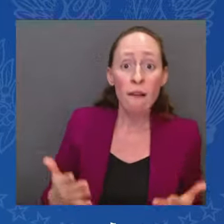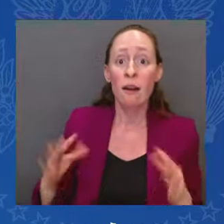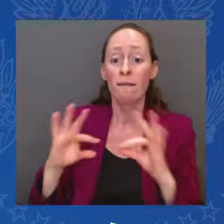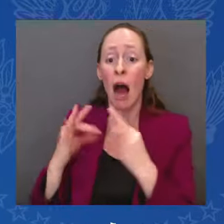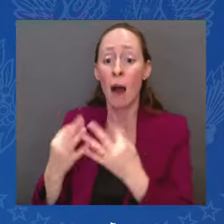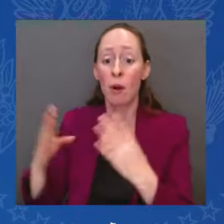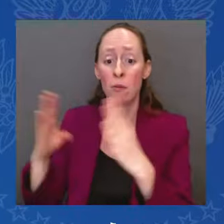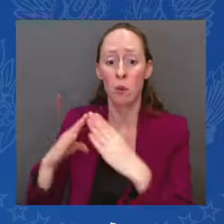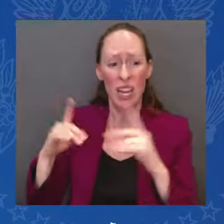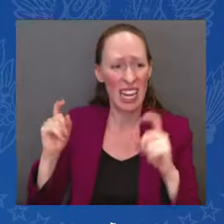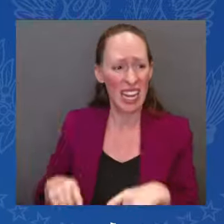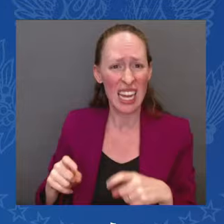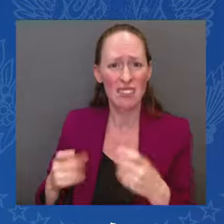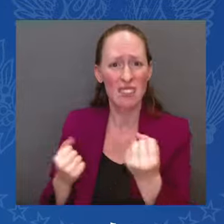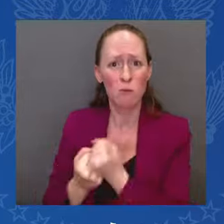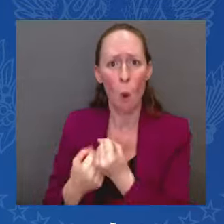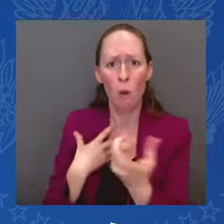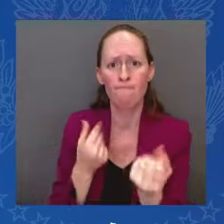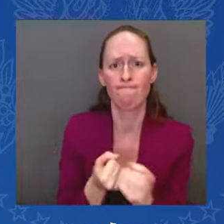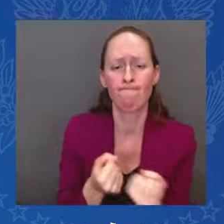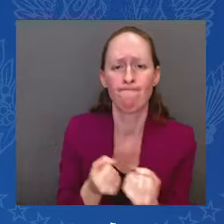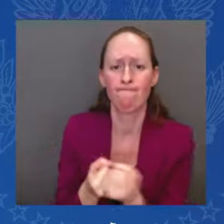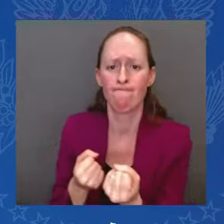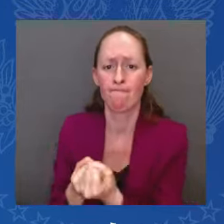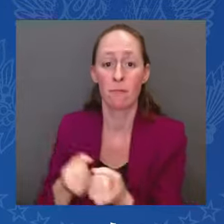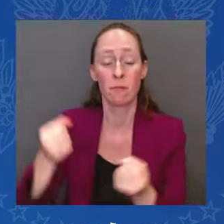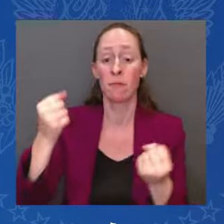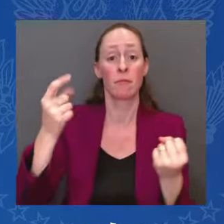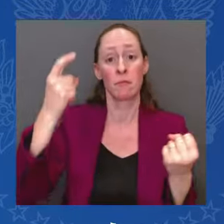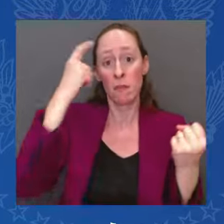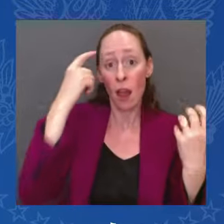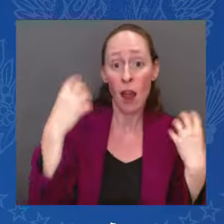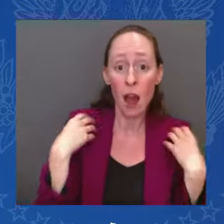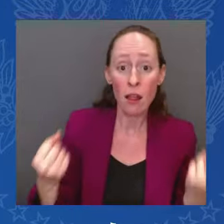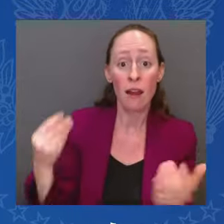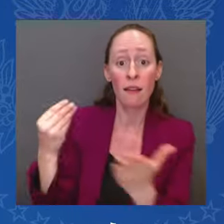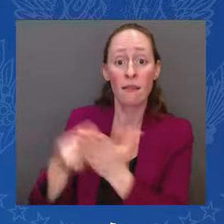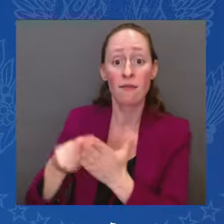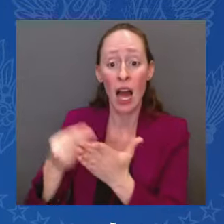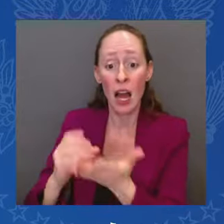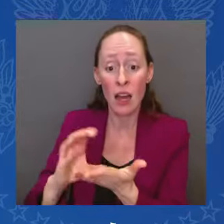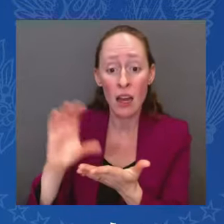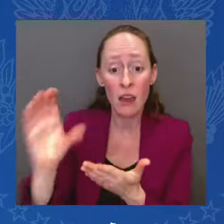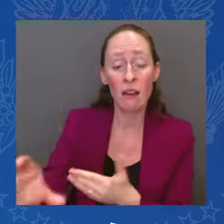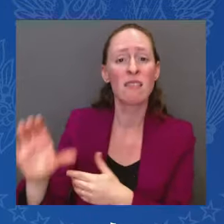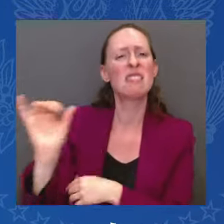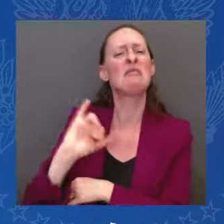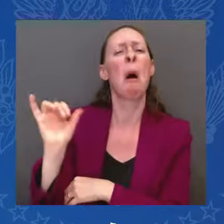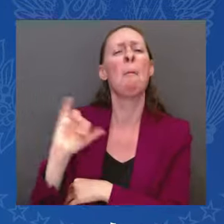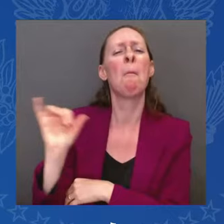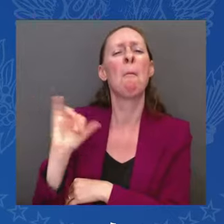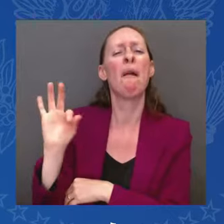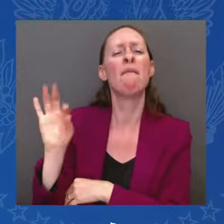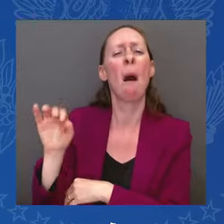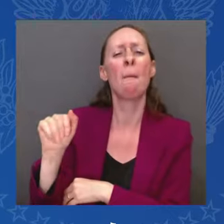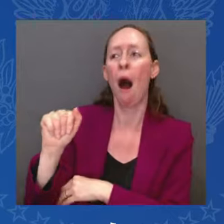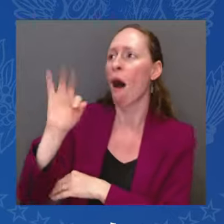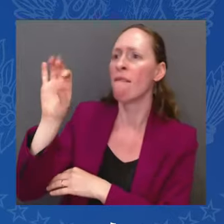care, financial assistance, the same way FEMA responds to natural disasters. Same way.